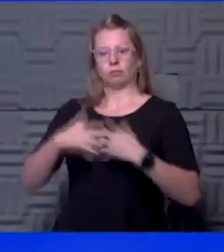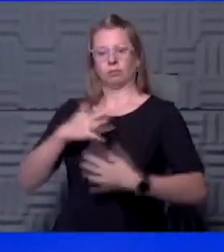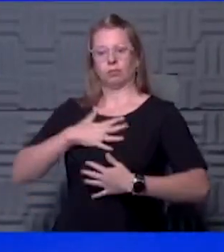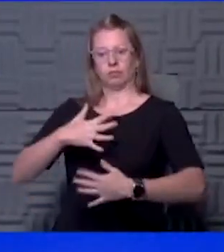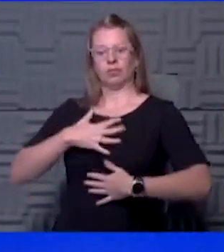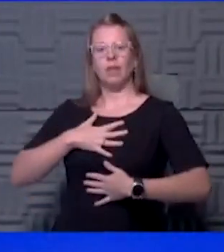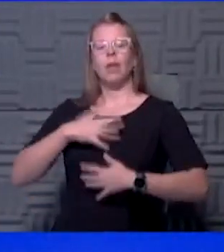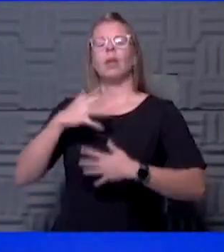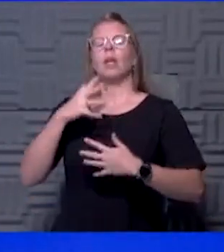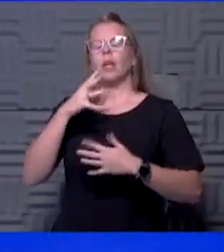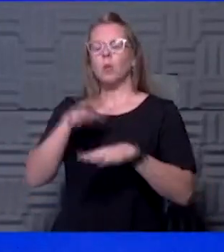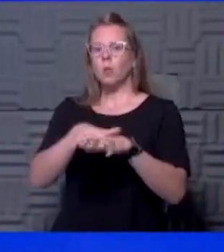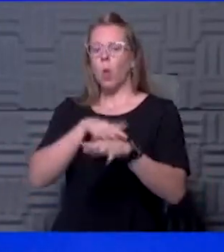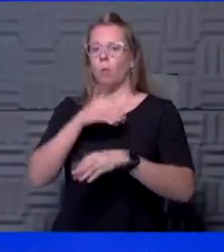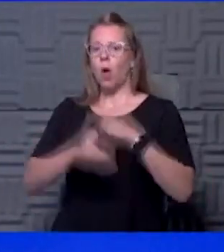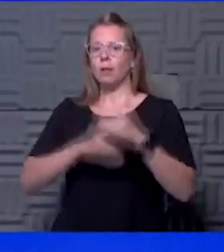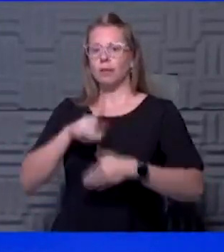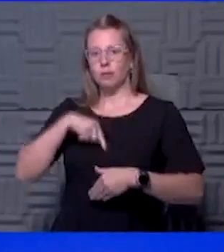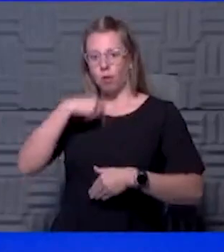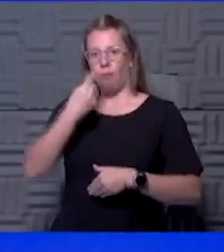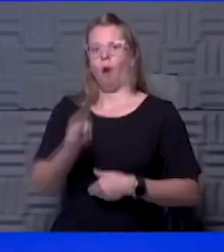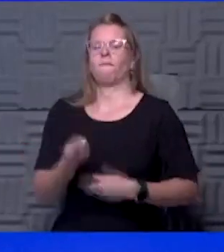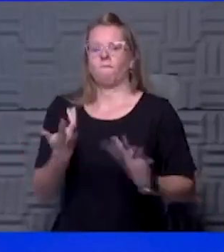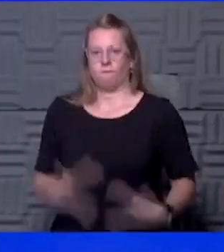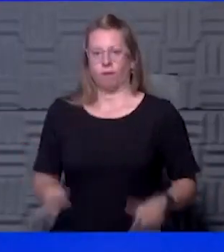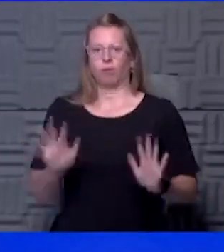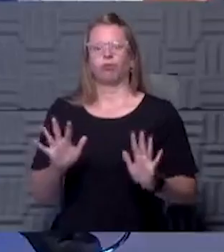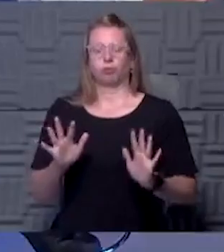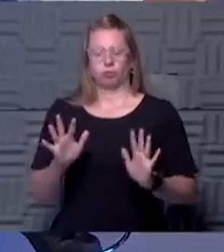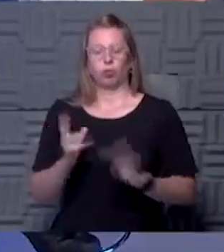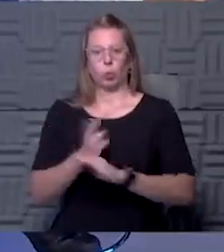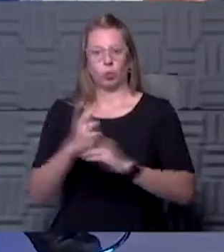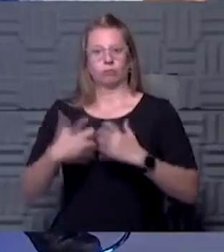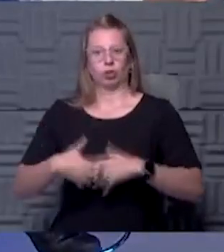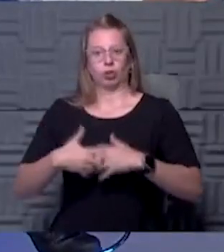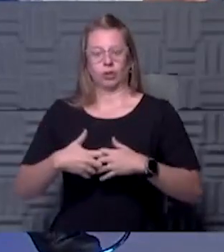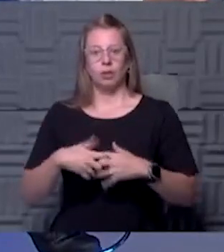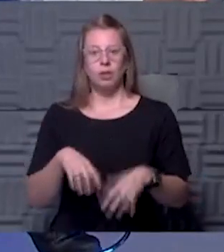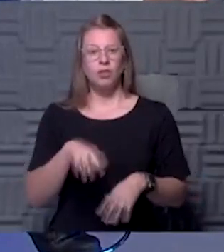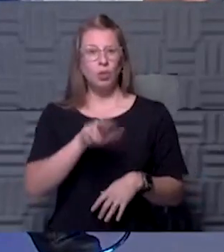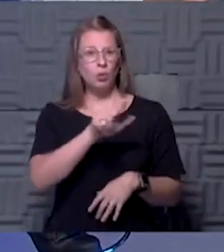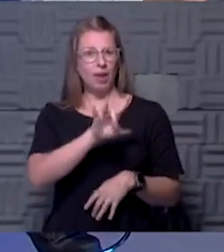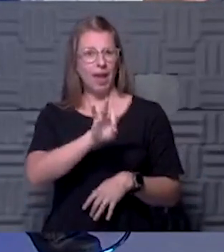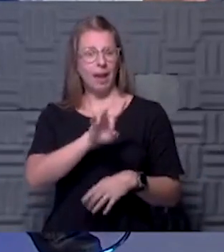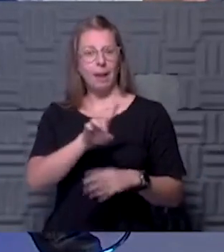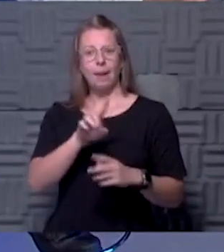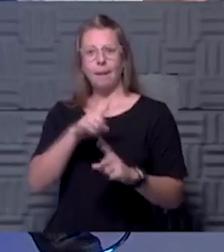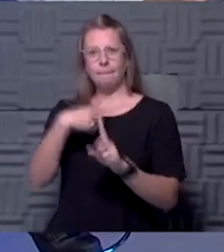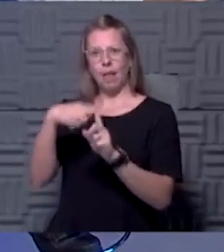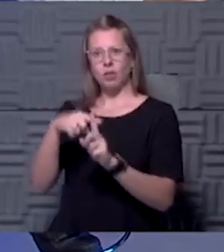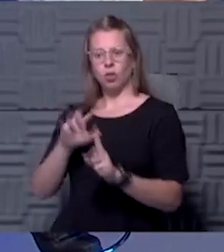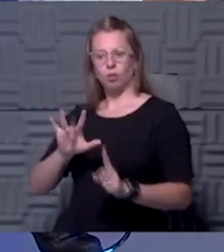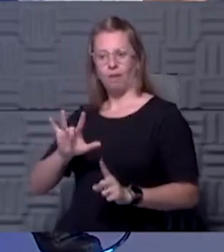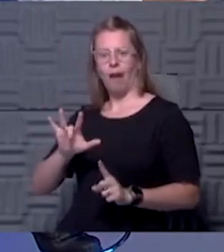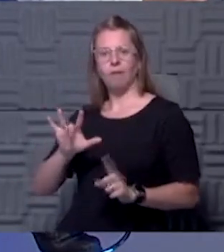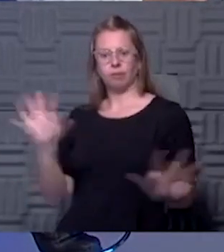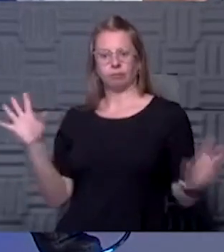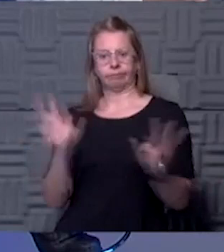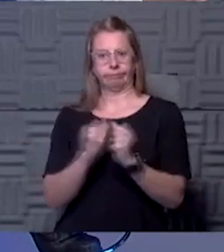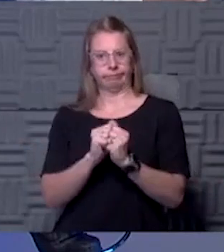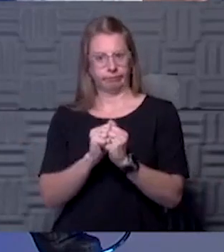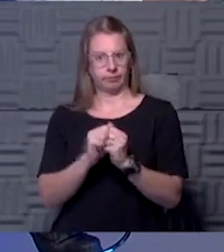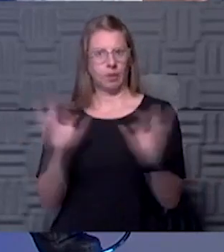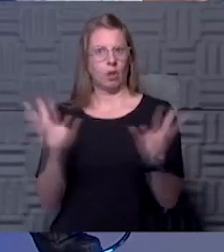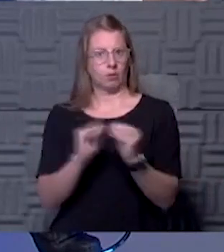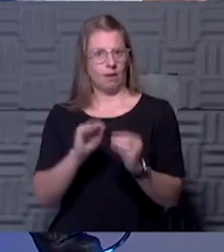time to come off, and that is kind of what we're seeing in those patients. So the reality is we have 28 plus 25, was that the number? Yep. And so that puts us